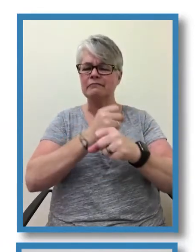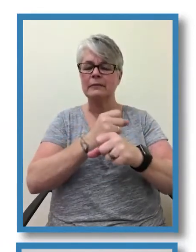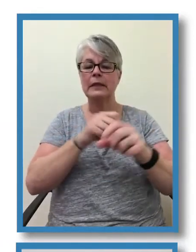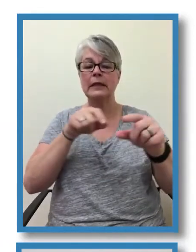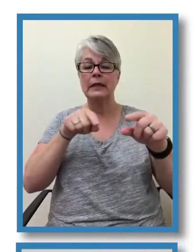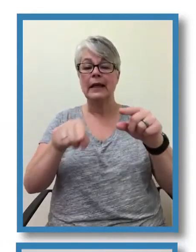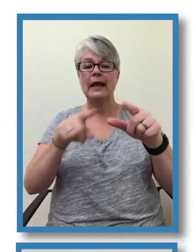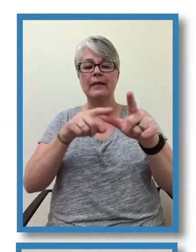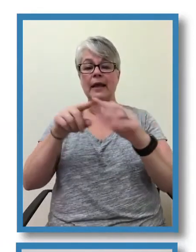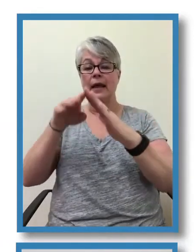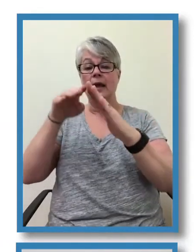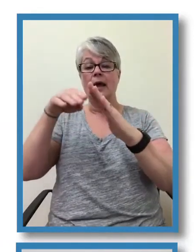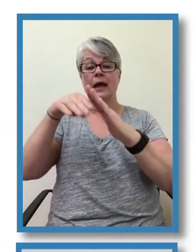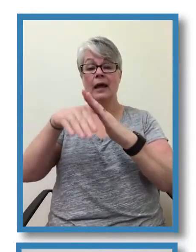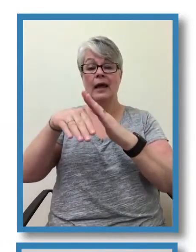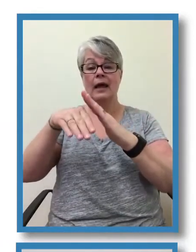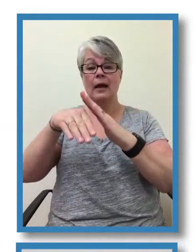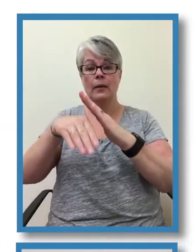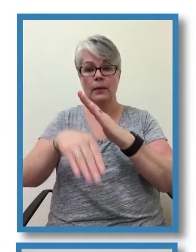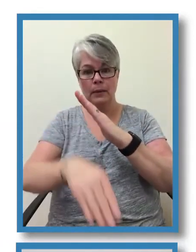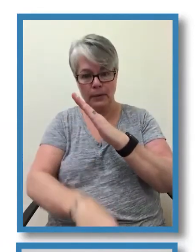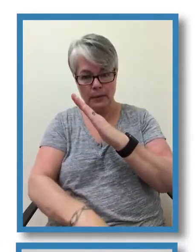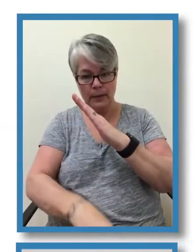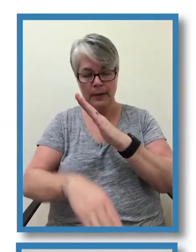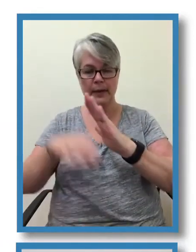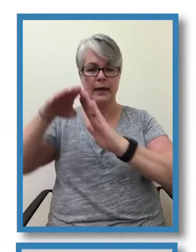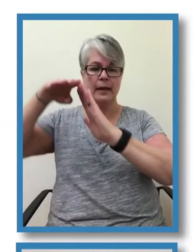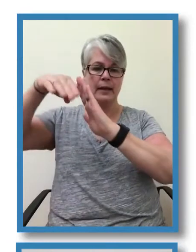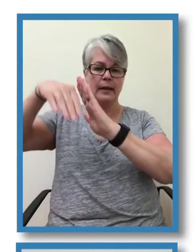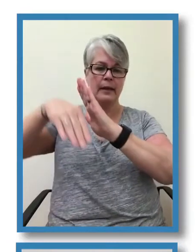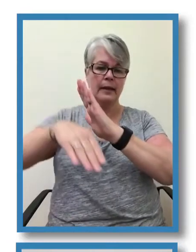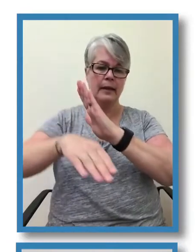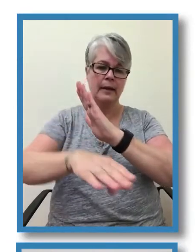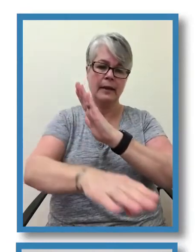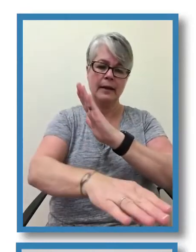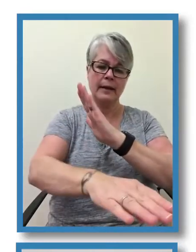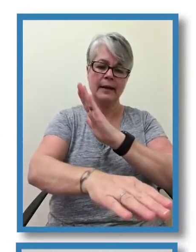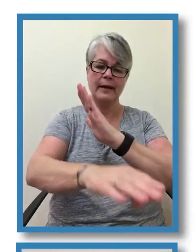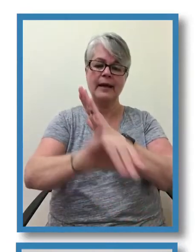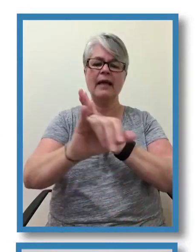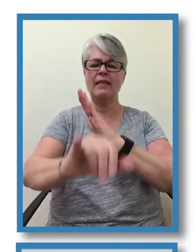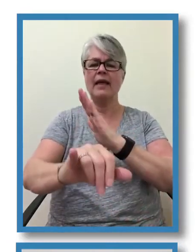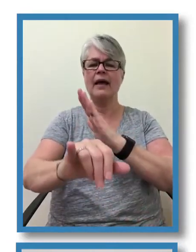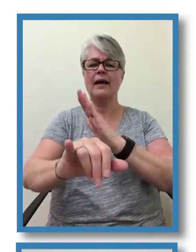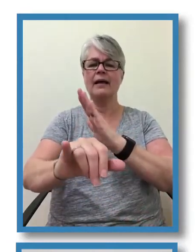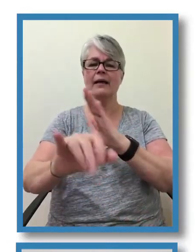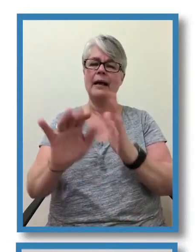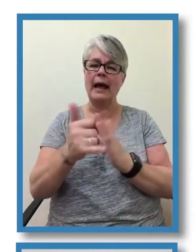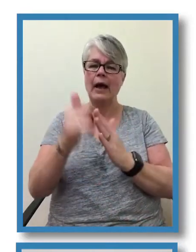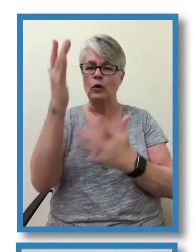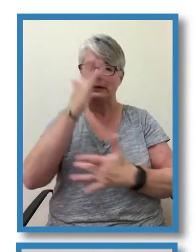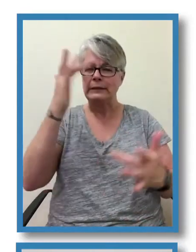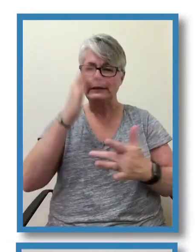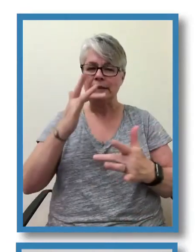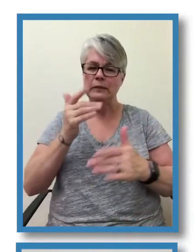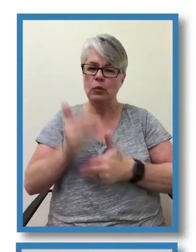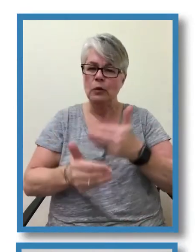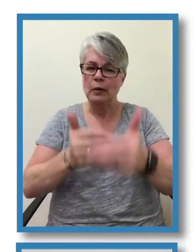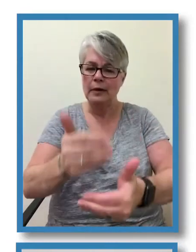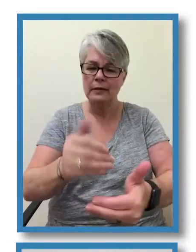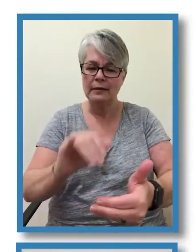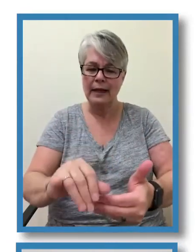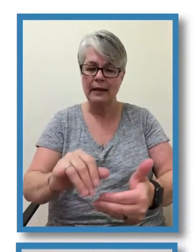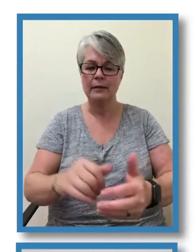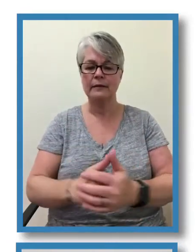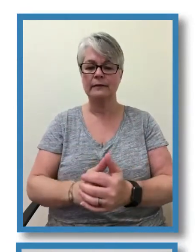must acknowledge this is the very good efforts of my colleague Sarah Best, who has put this